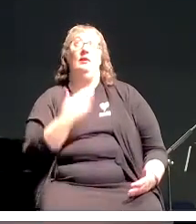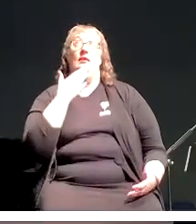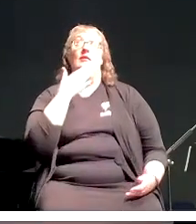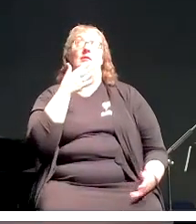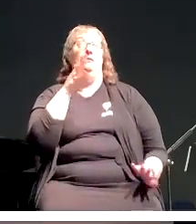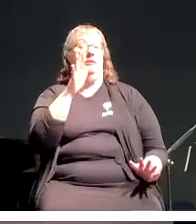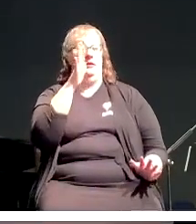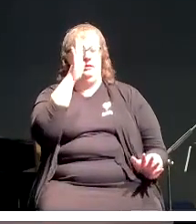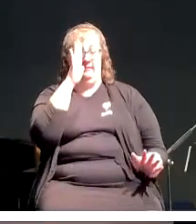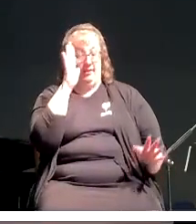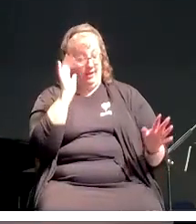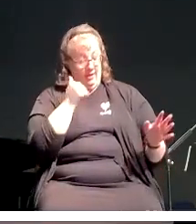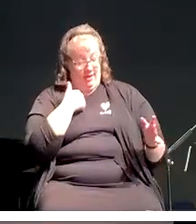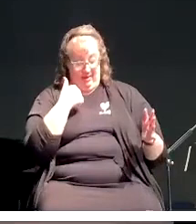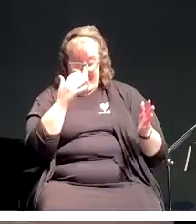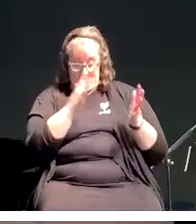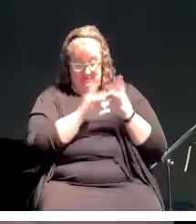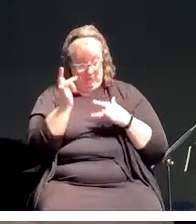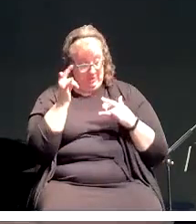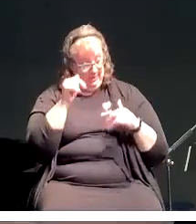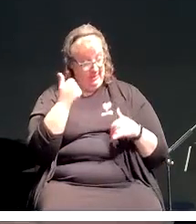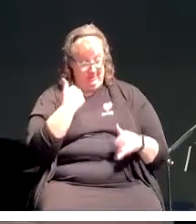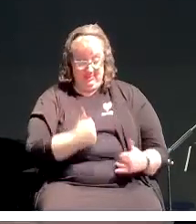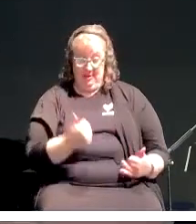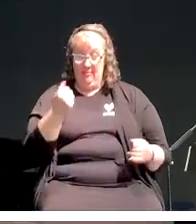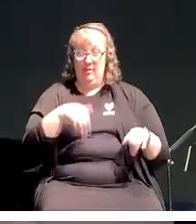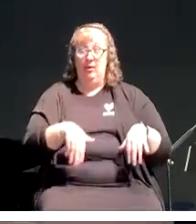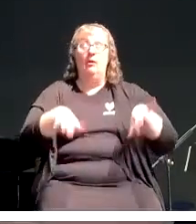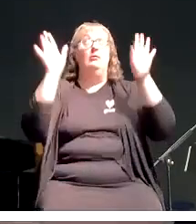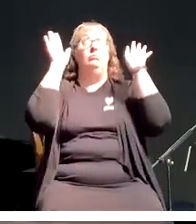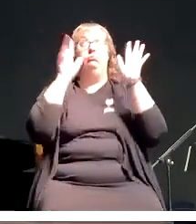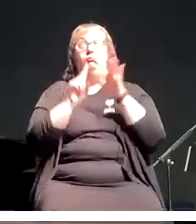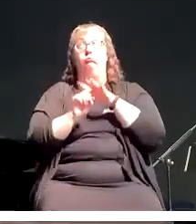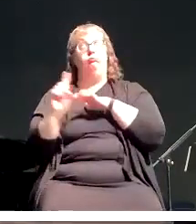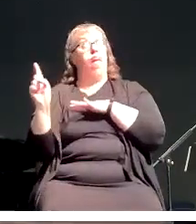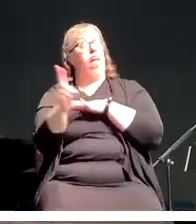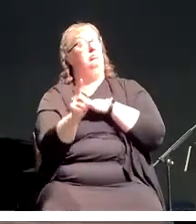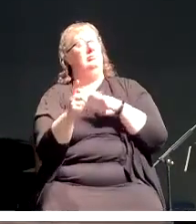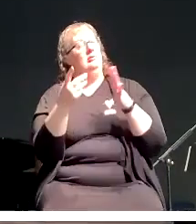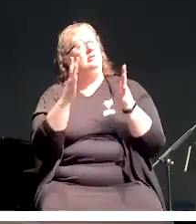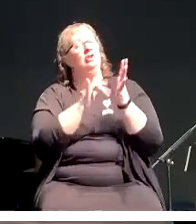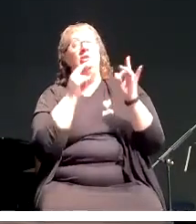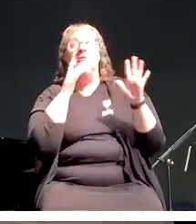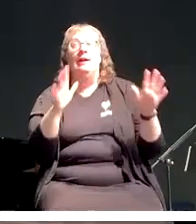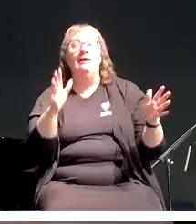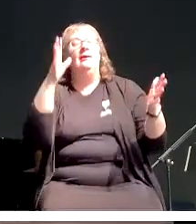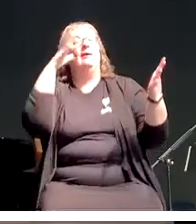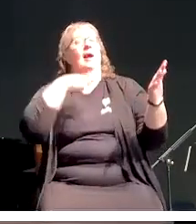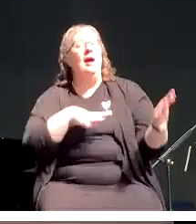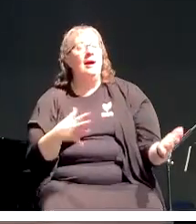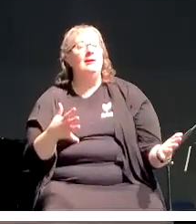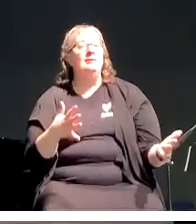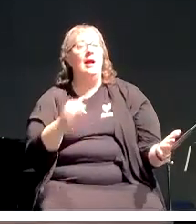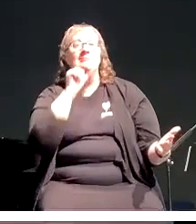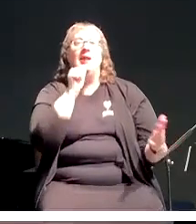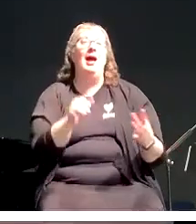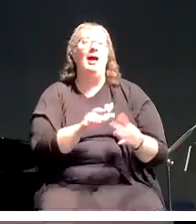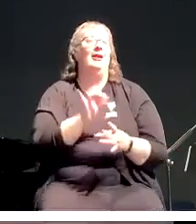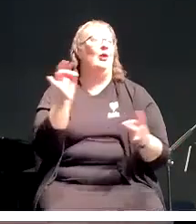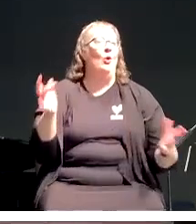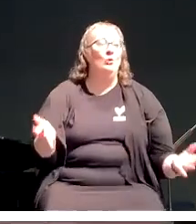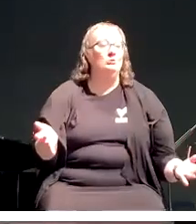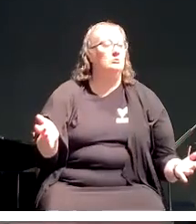I would have thrown my hands up and walked away. Jesus says, guys, come on. I'm not a